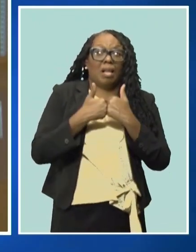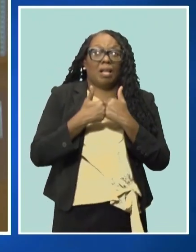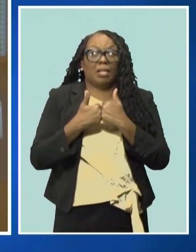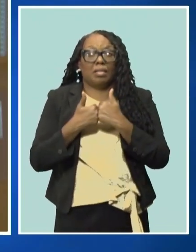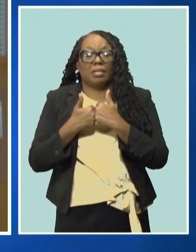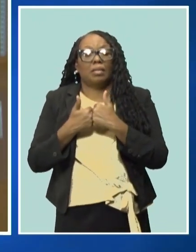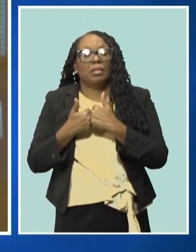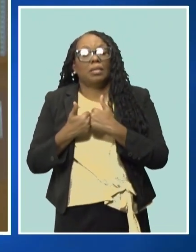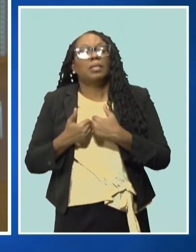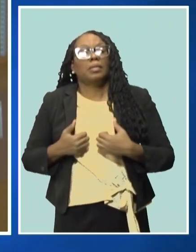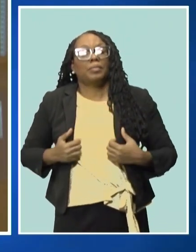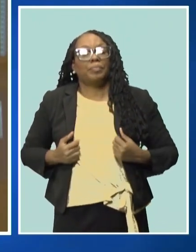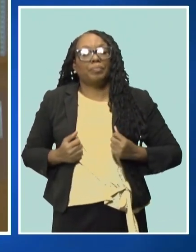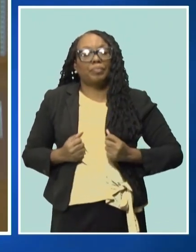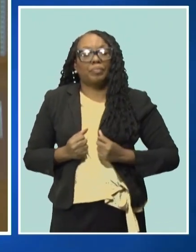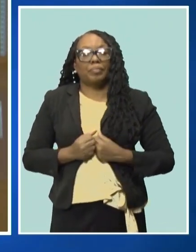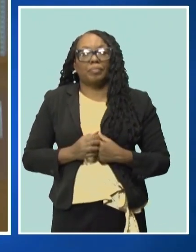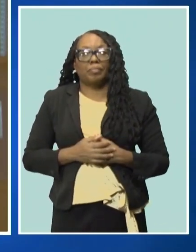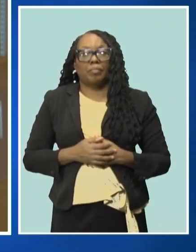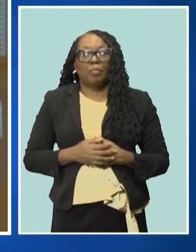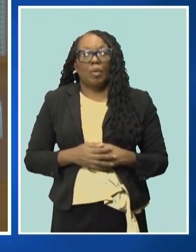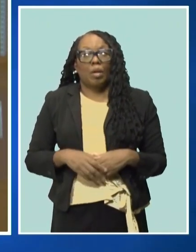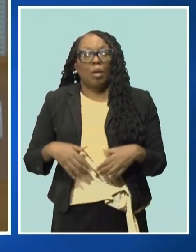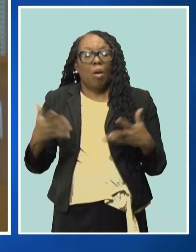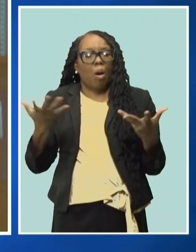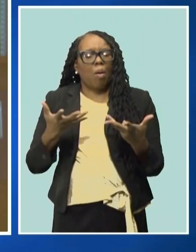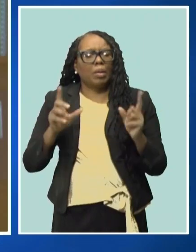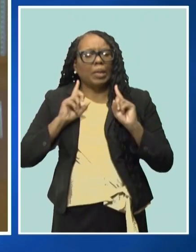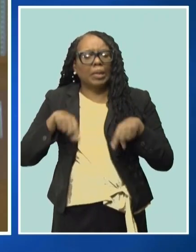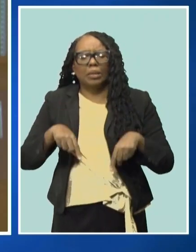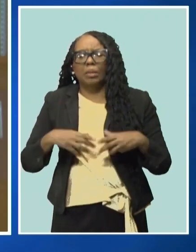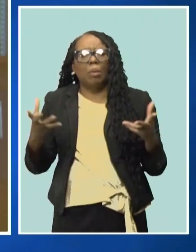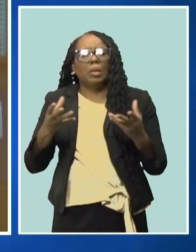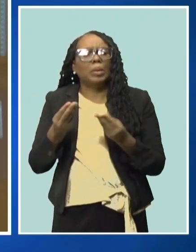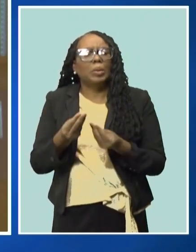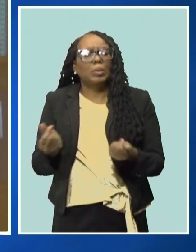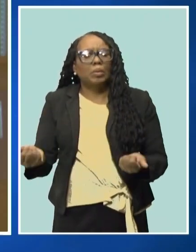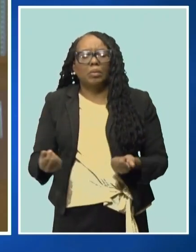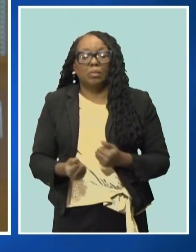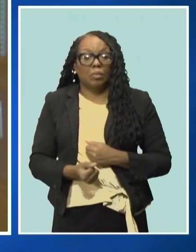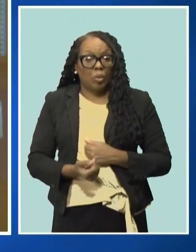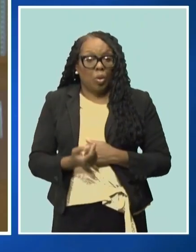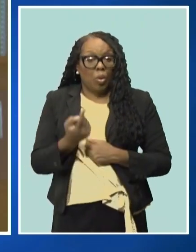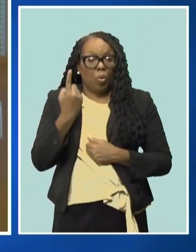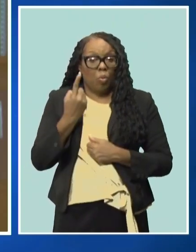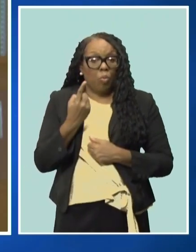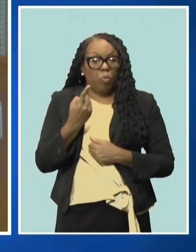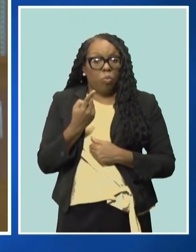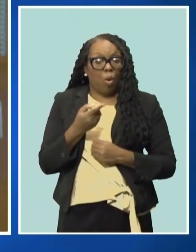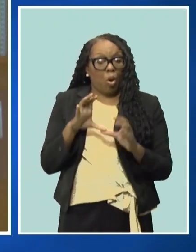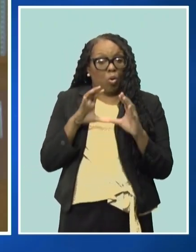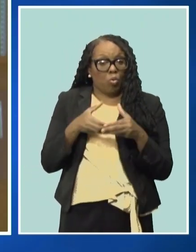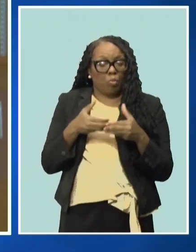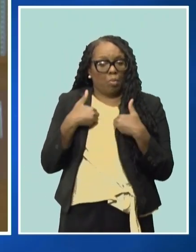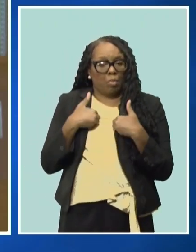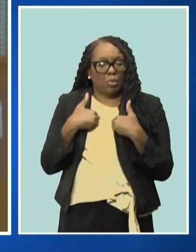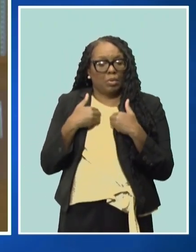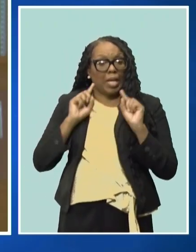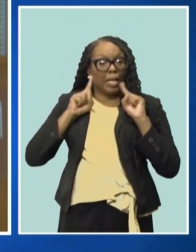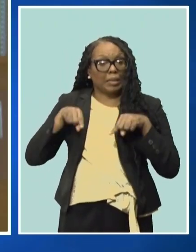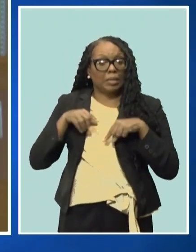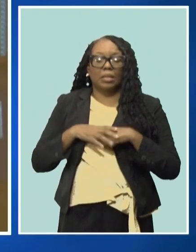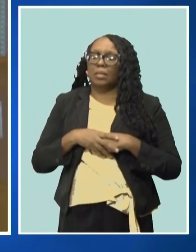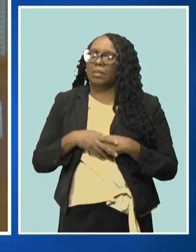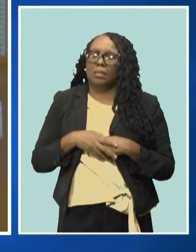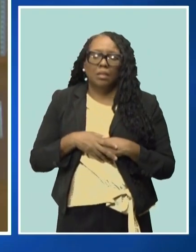Certainly, the answer does not rest with any one individual, any one sector or entity. Just transition means different things